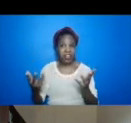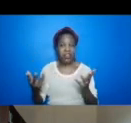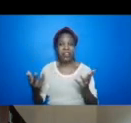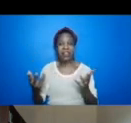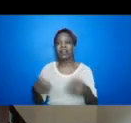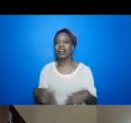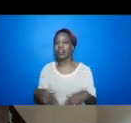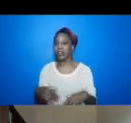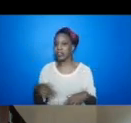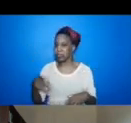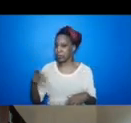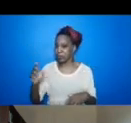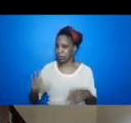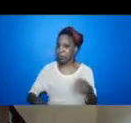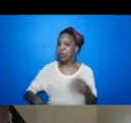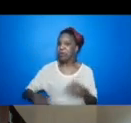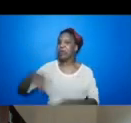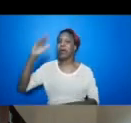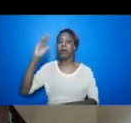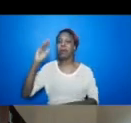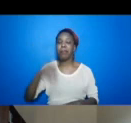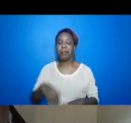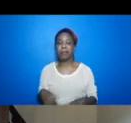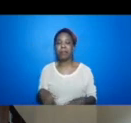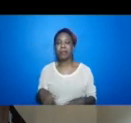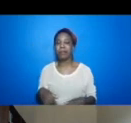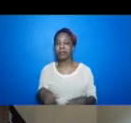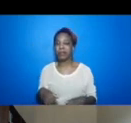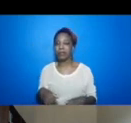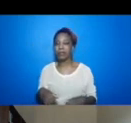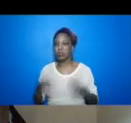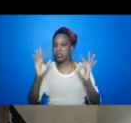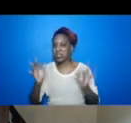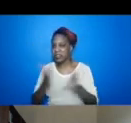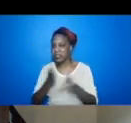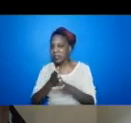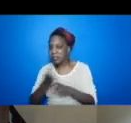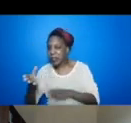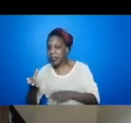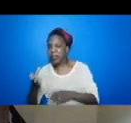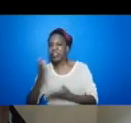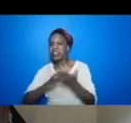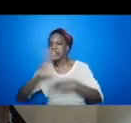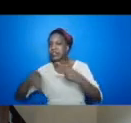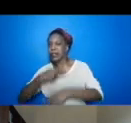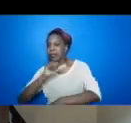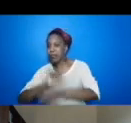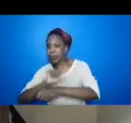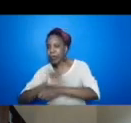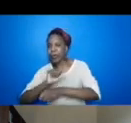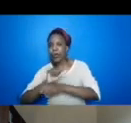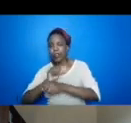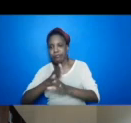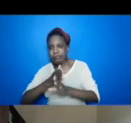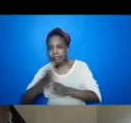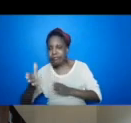a profession or a calling or a work craft that they can become self-sustaining, and they go out and buy